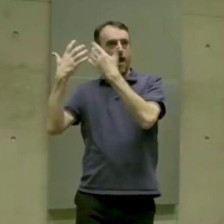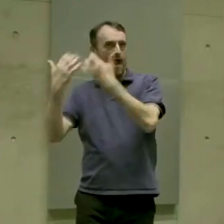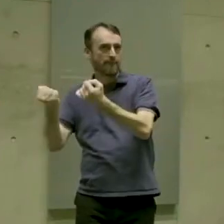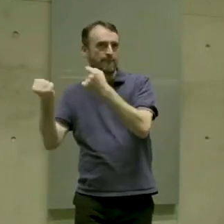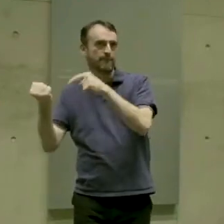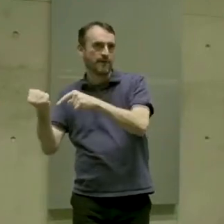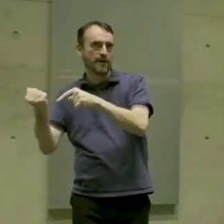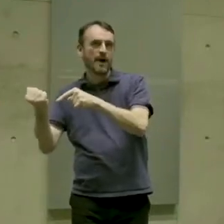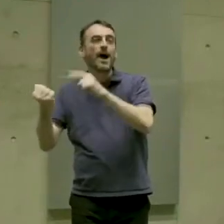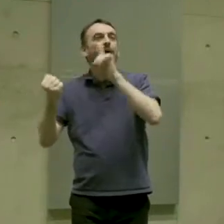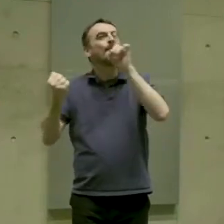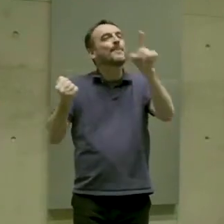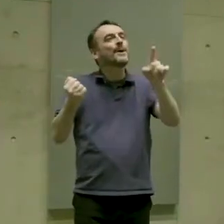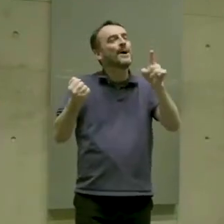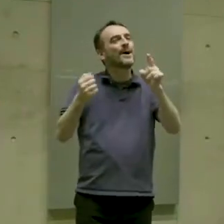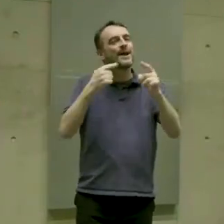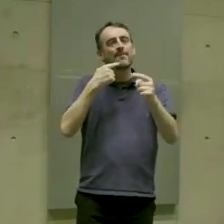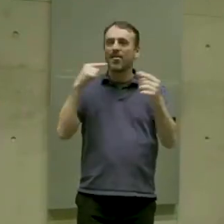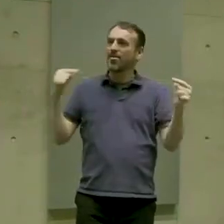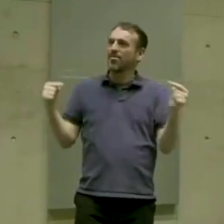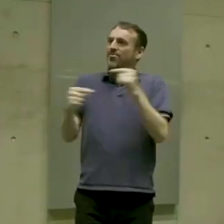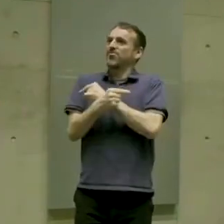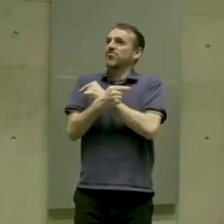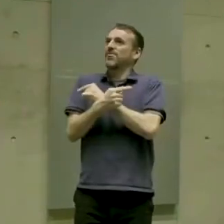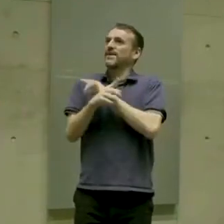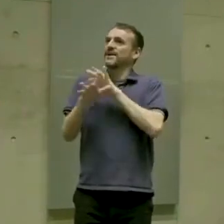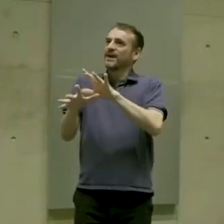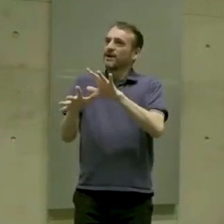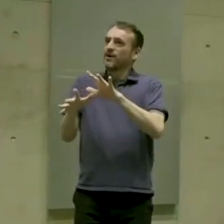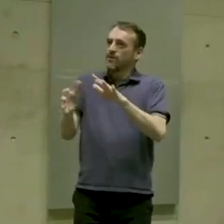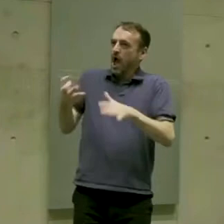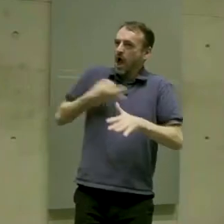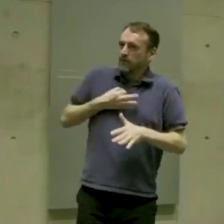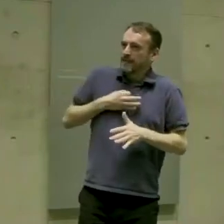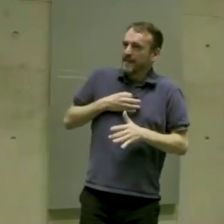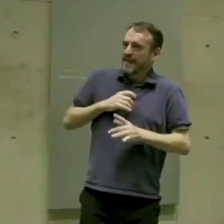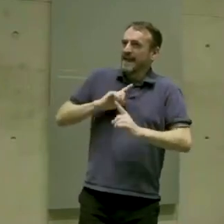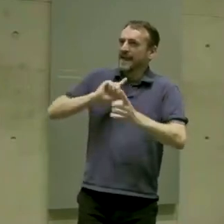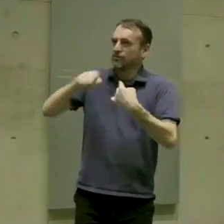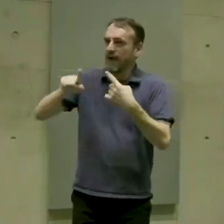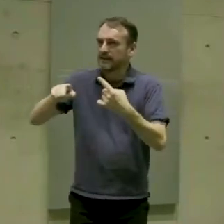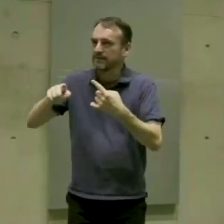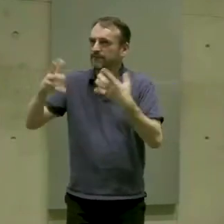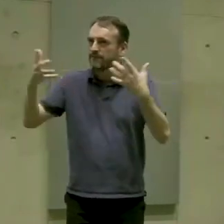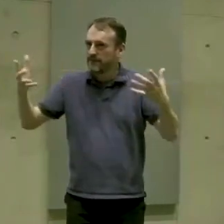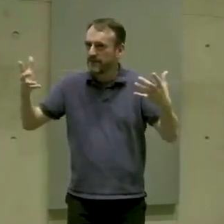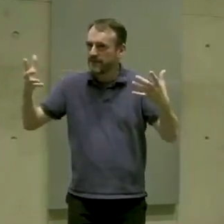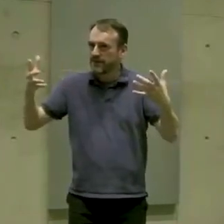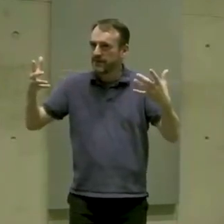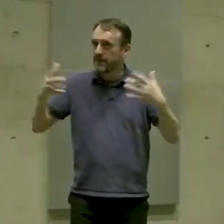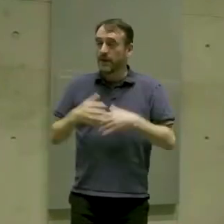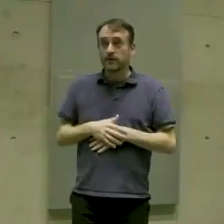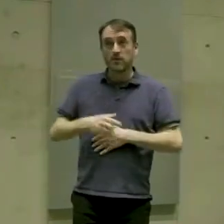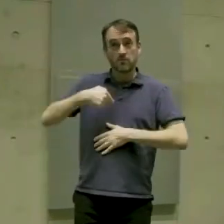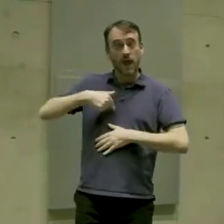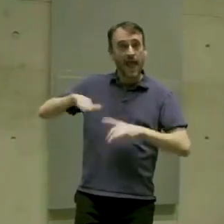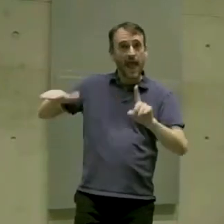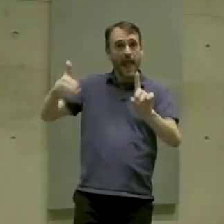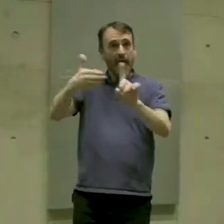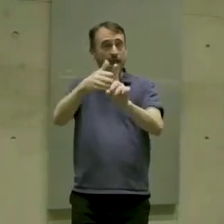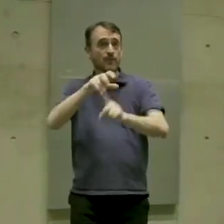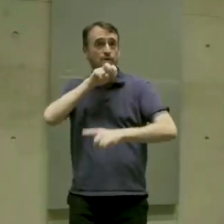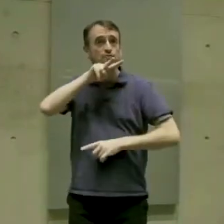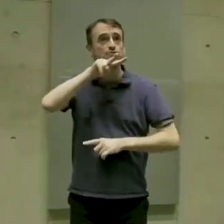little bit paradoxical for a video game, that medium of interactivity. When even the actions to slay dragons come in the form